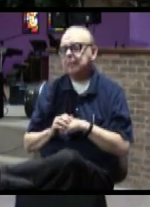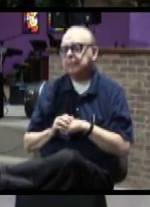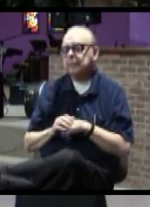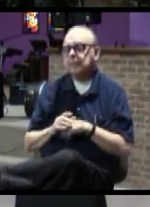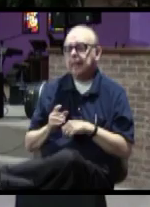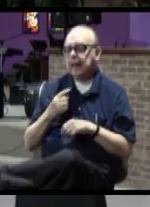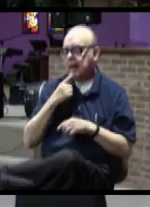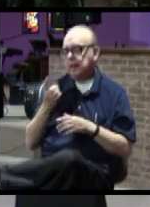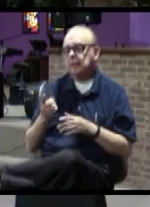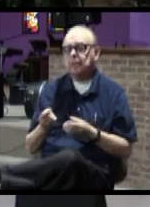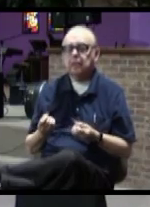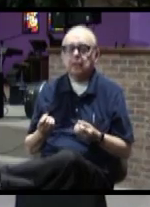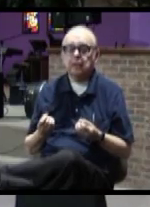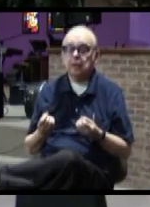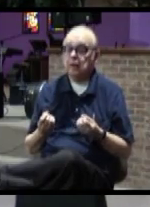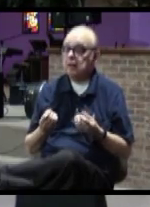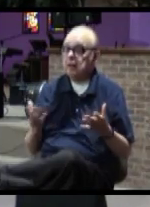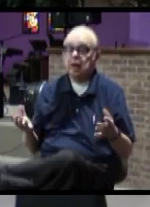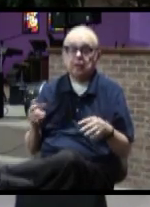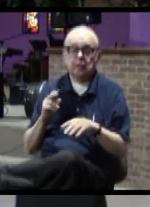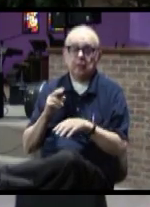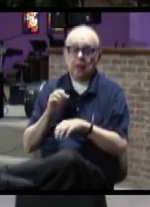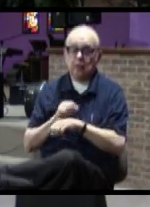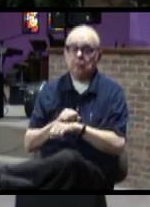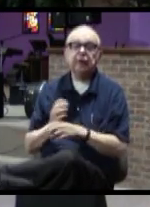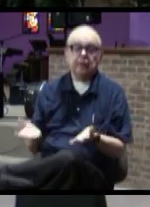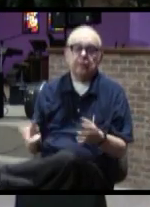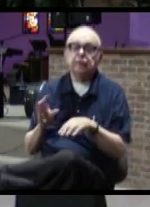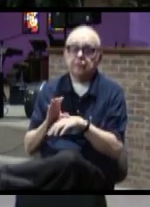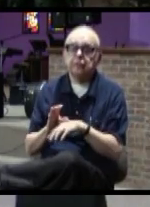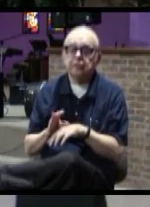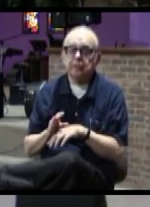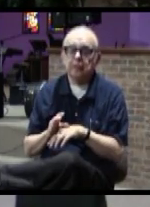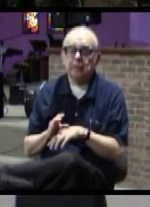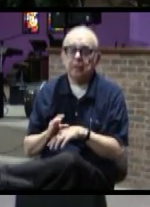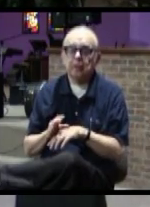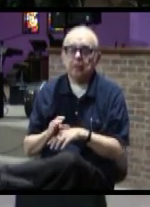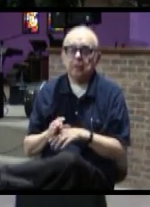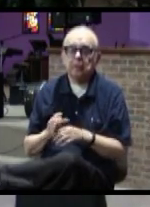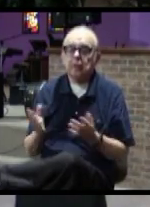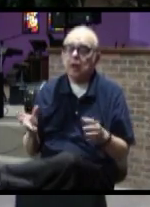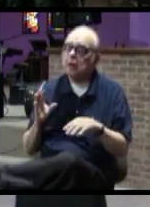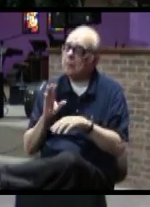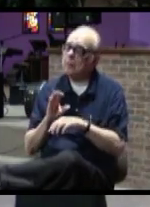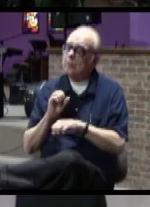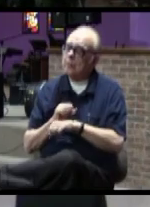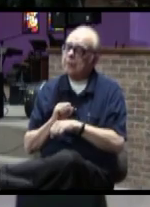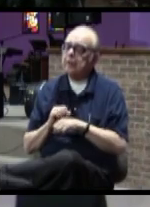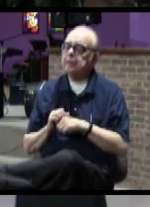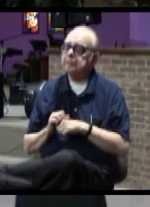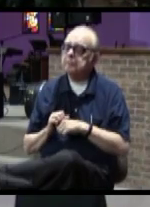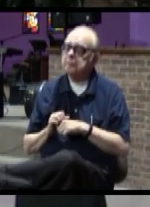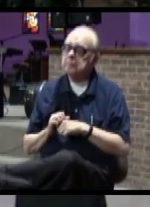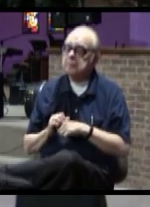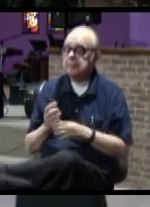needed. Because I can tell you, there is plenty of work to do around here for anybody. A lot.